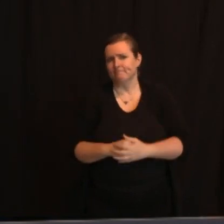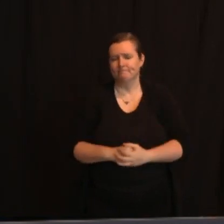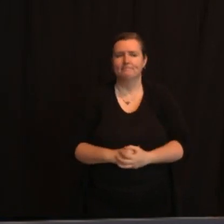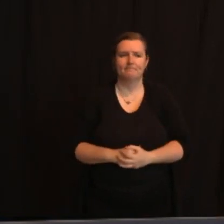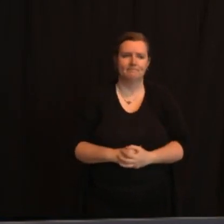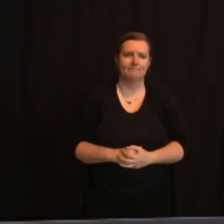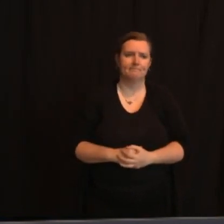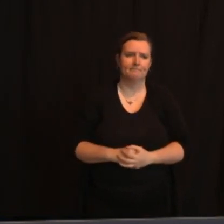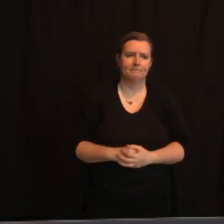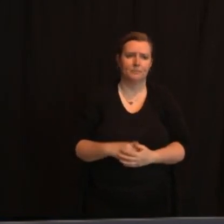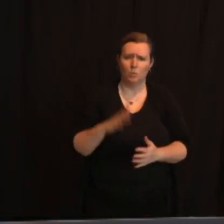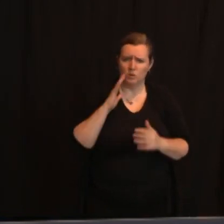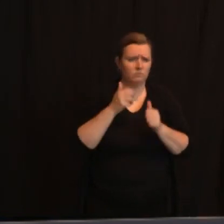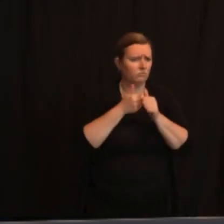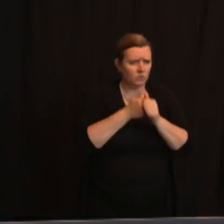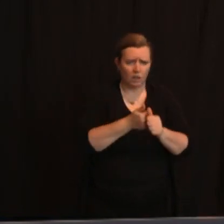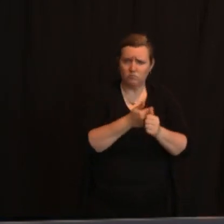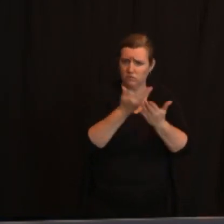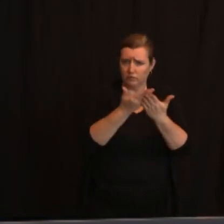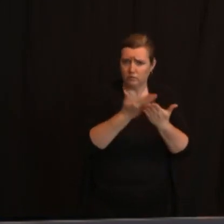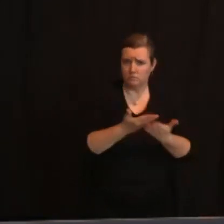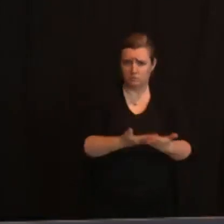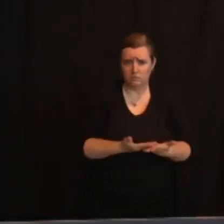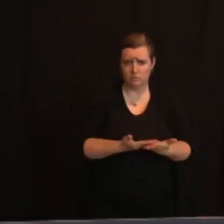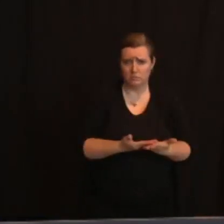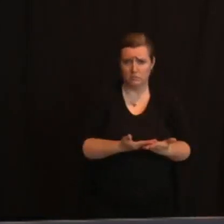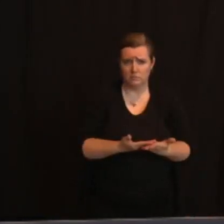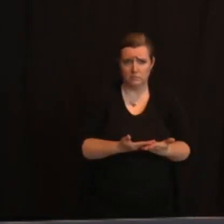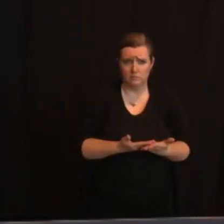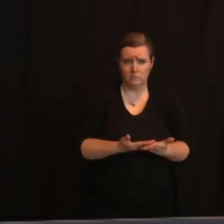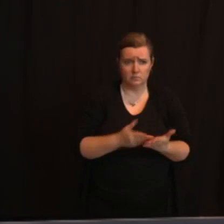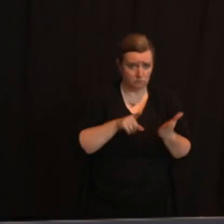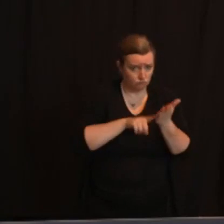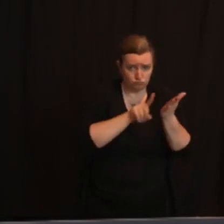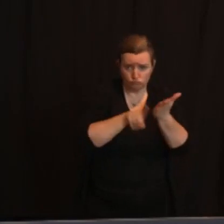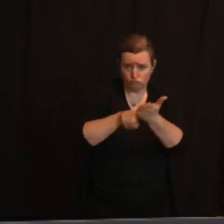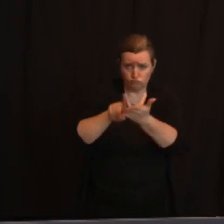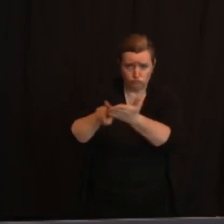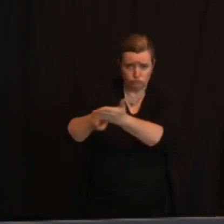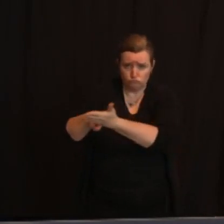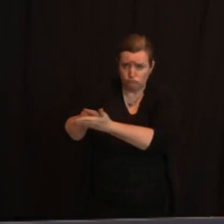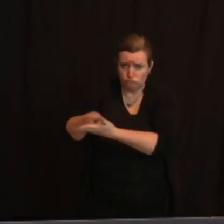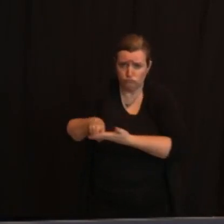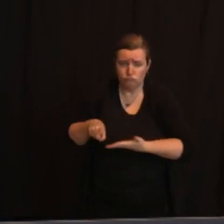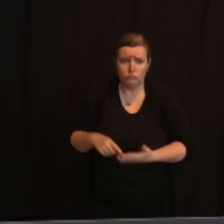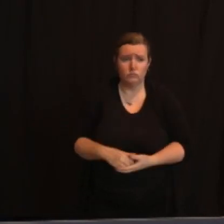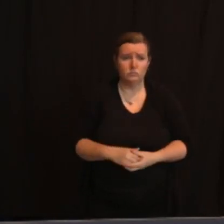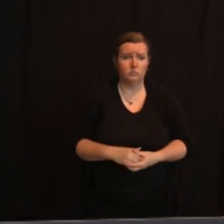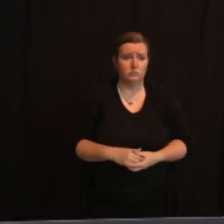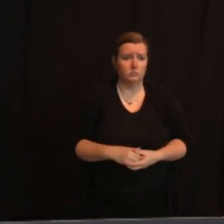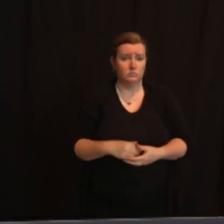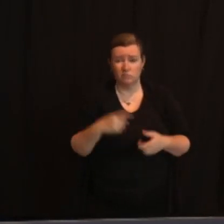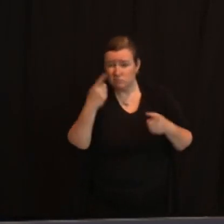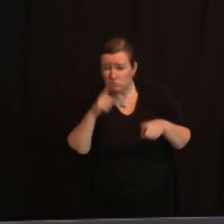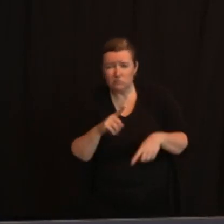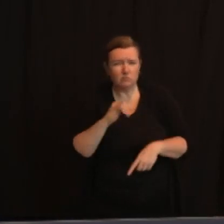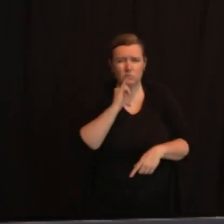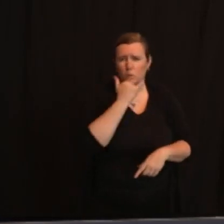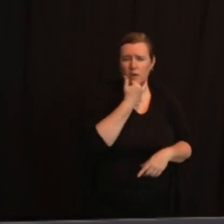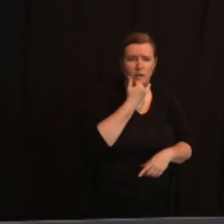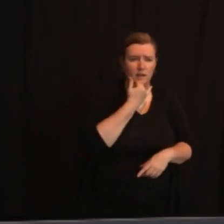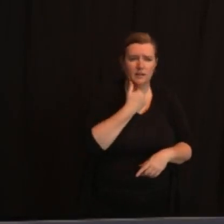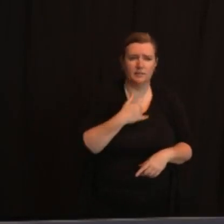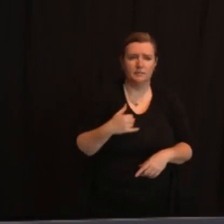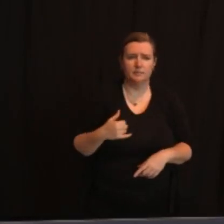take us. We're willing to devote whatever resources are necessary at this point to figure out what went wrong, and if anyone did something wrong, to hold them